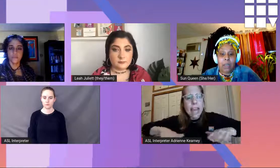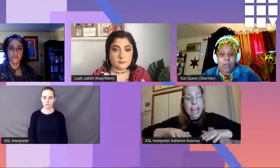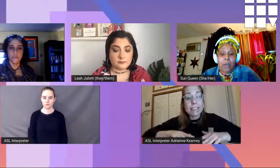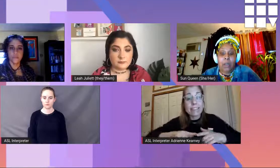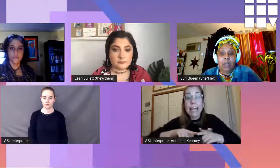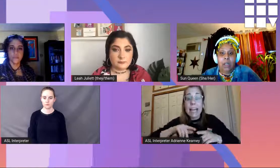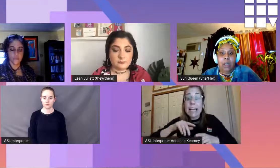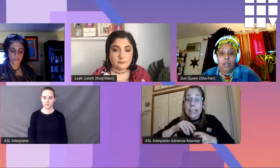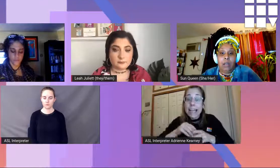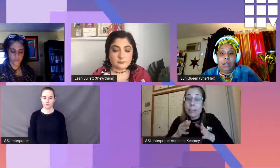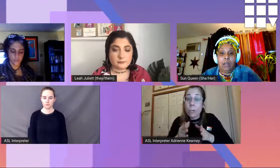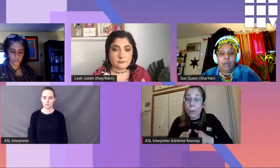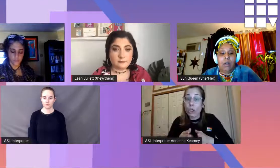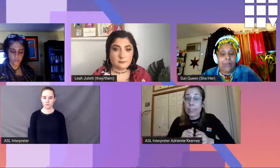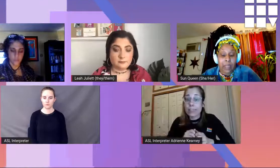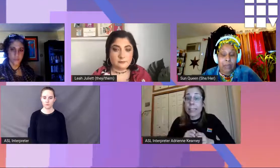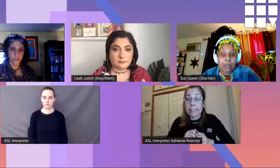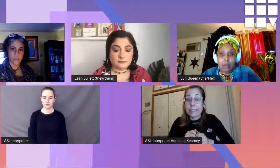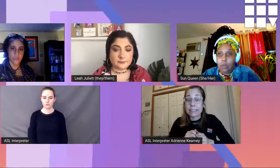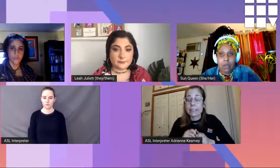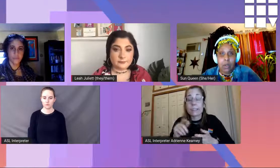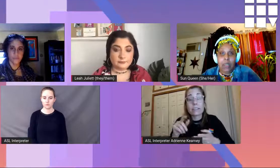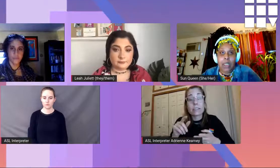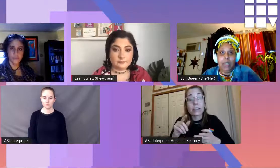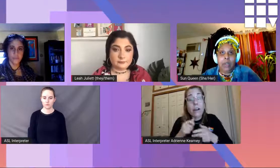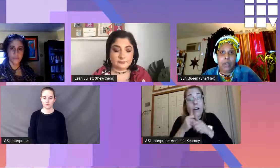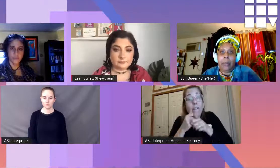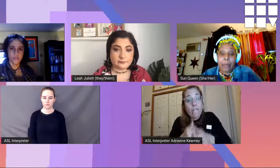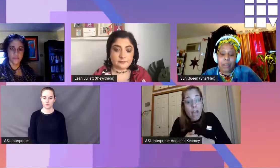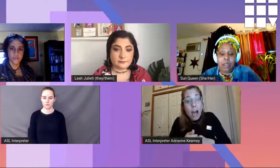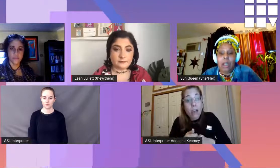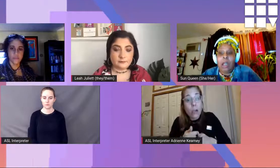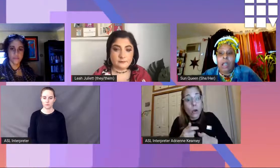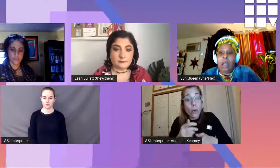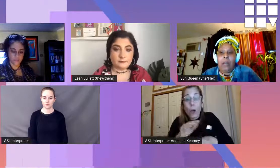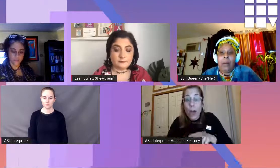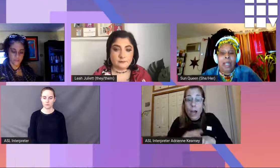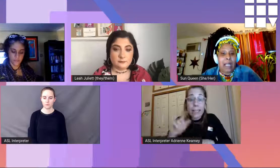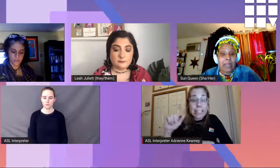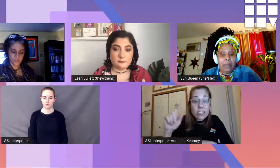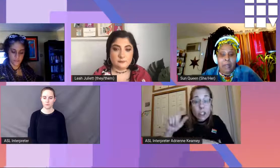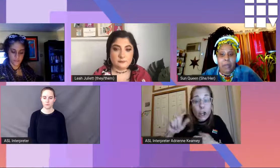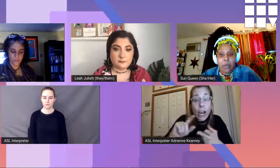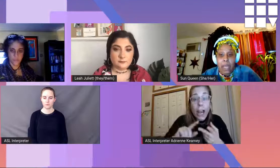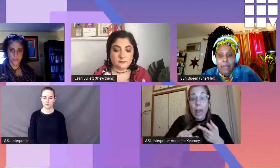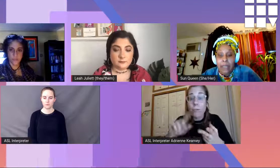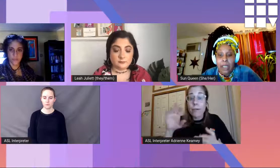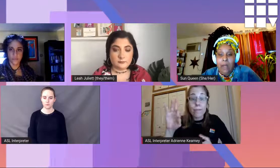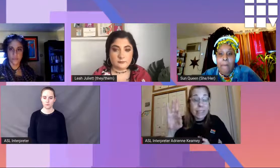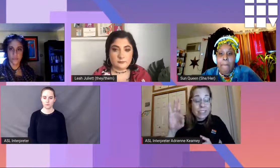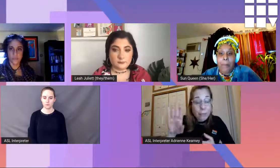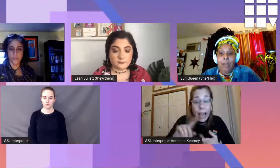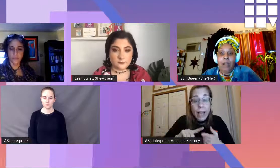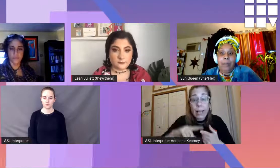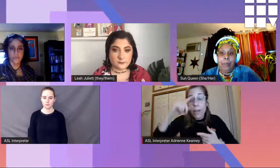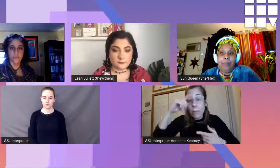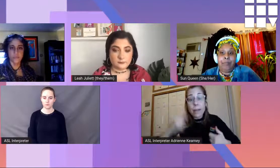Follow us on Facebook or on Instagram, both. Black Lives Matter New